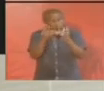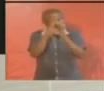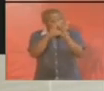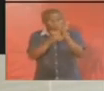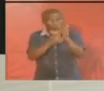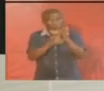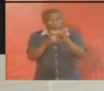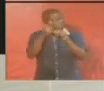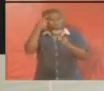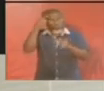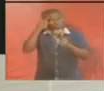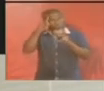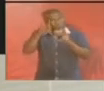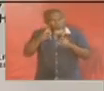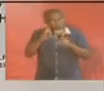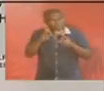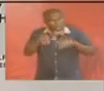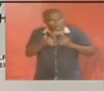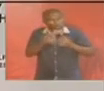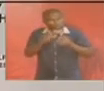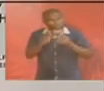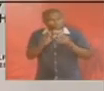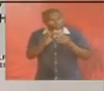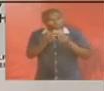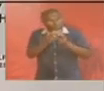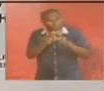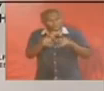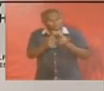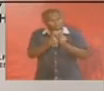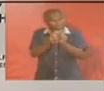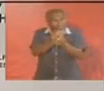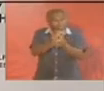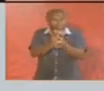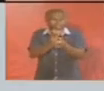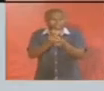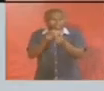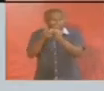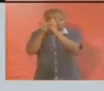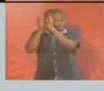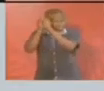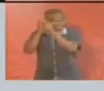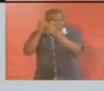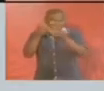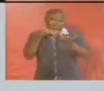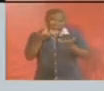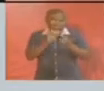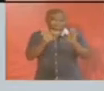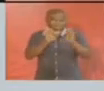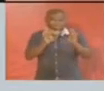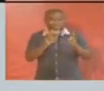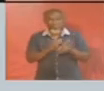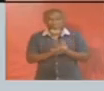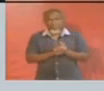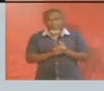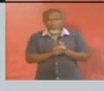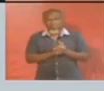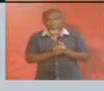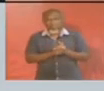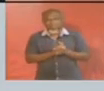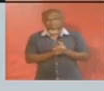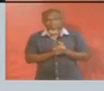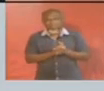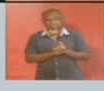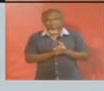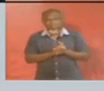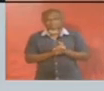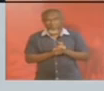or can do? Thank you. Thank you very much, Mr. Cummins. And you asked two pretty relevant questions.